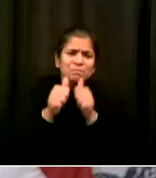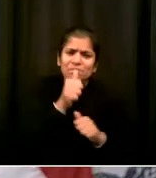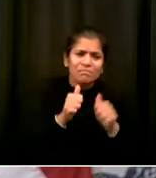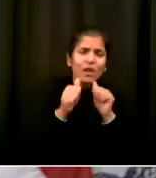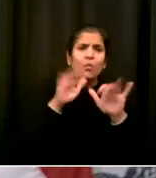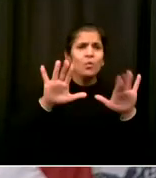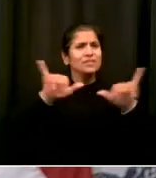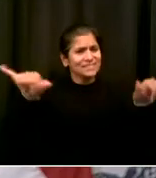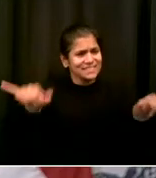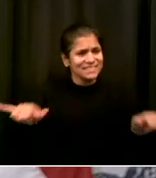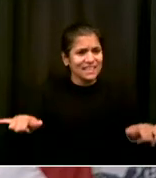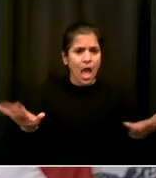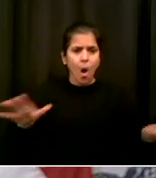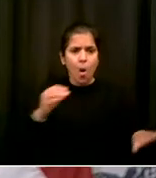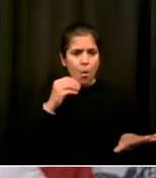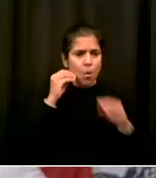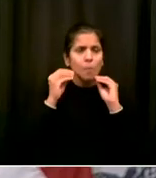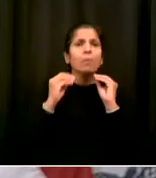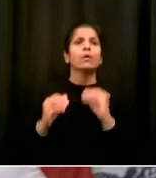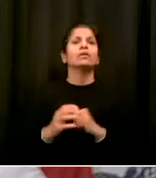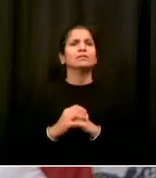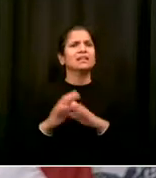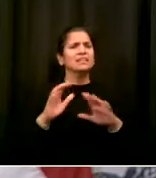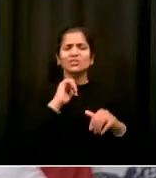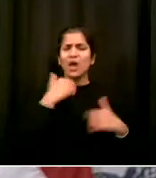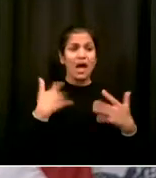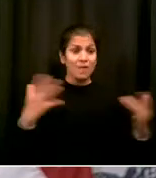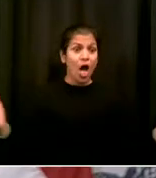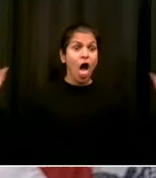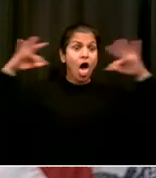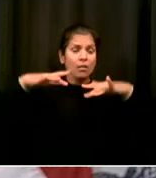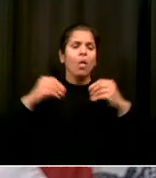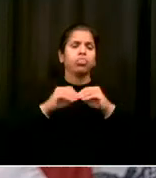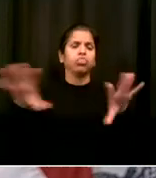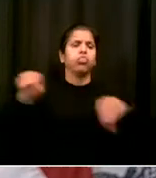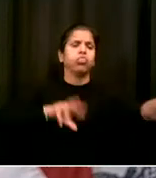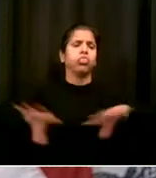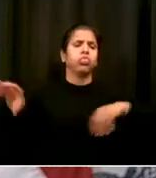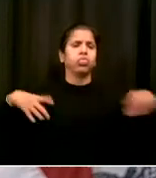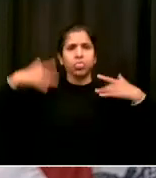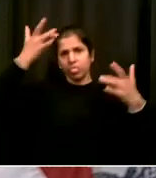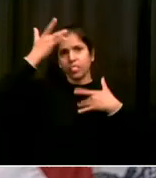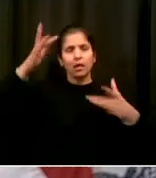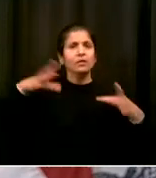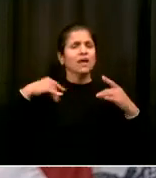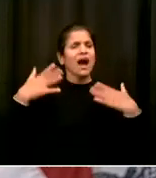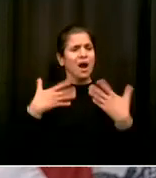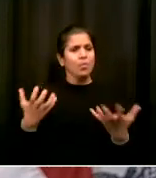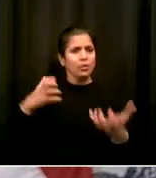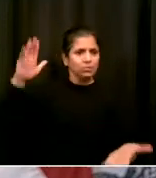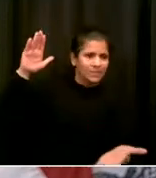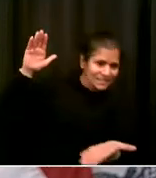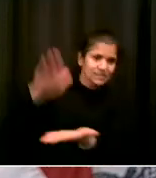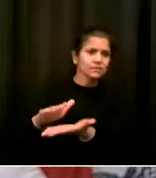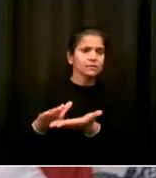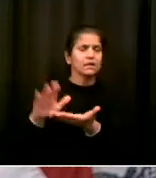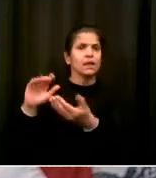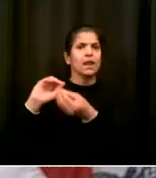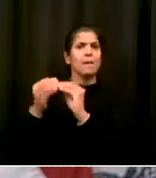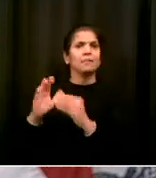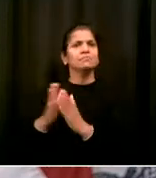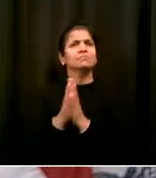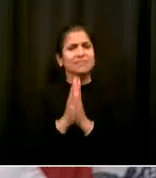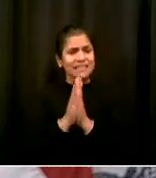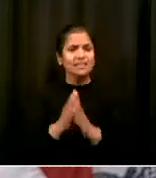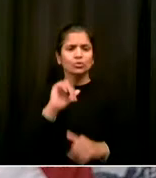it's not going to speed our days of recovery, to say the least. So please, avoid large gatherings tonight. Keep it